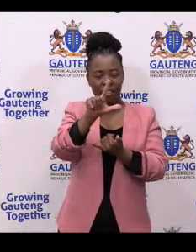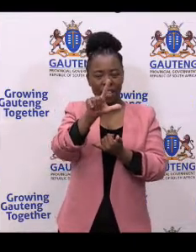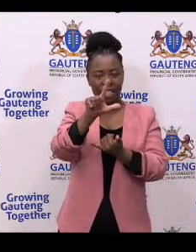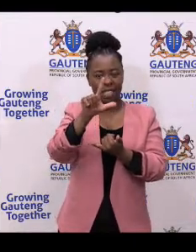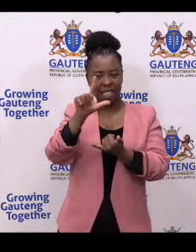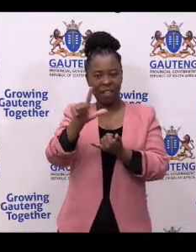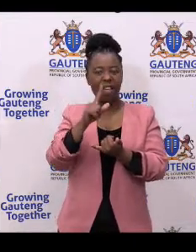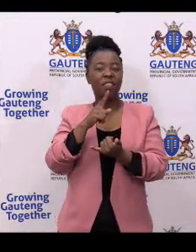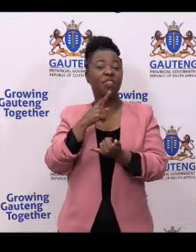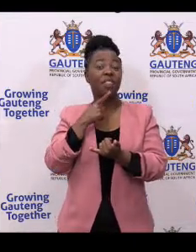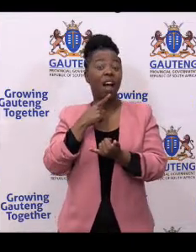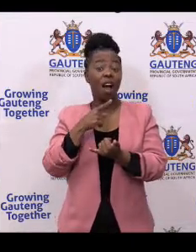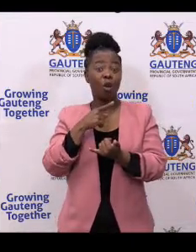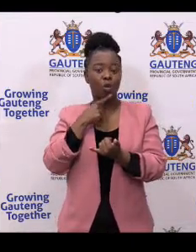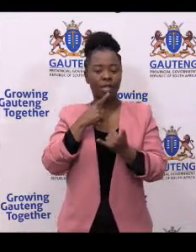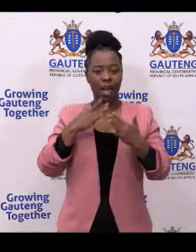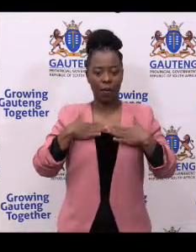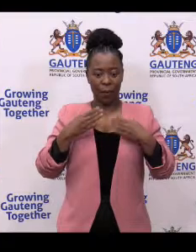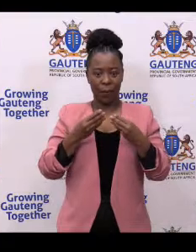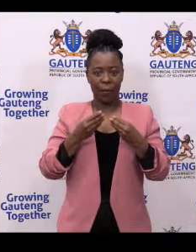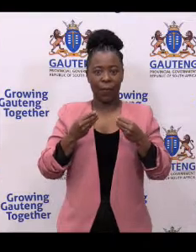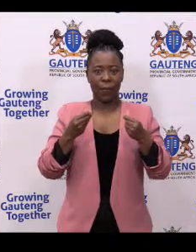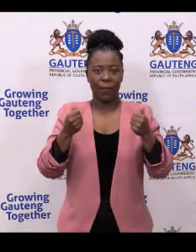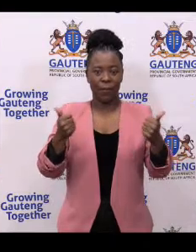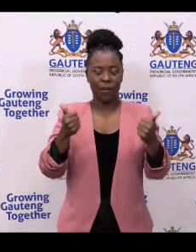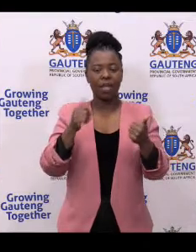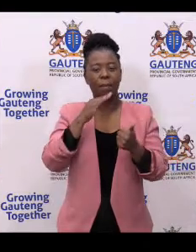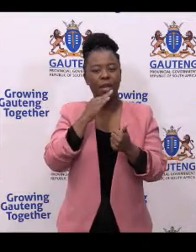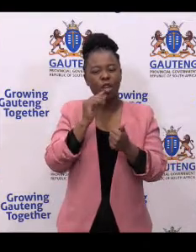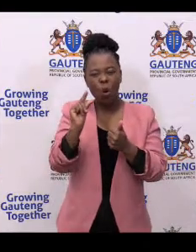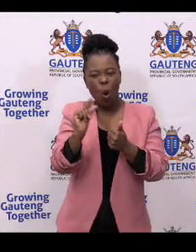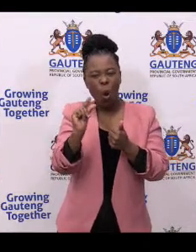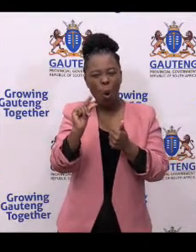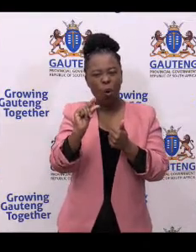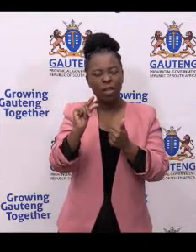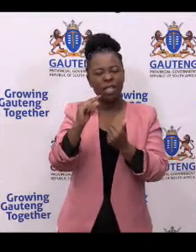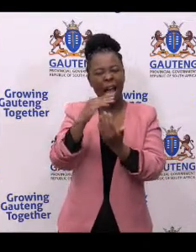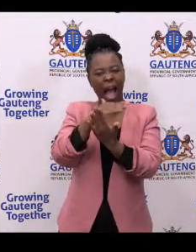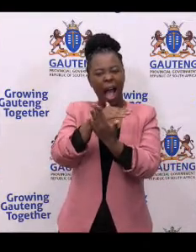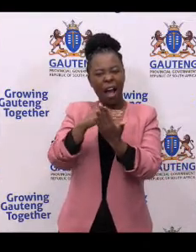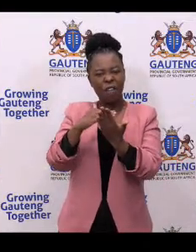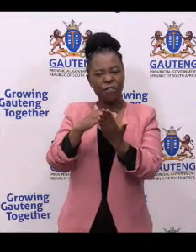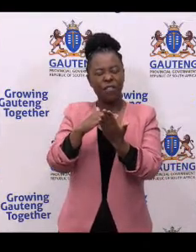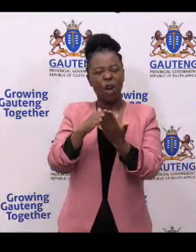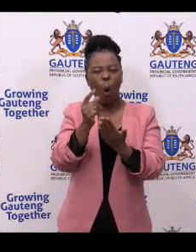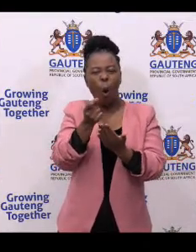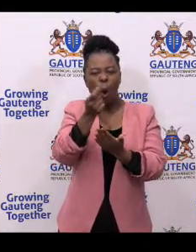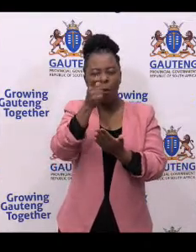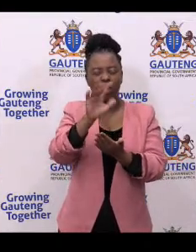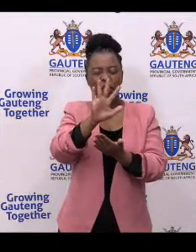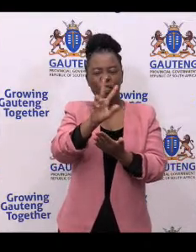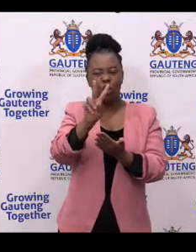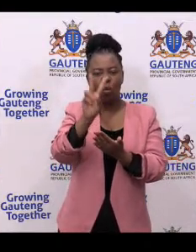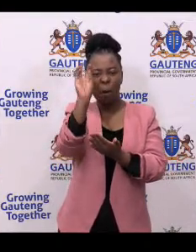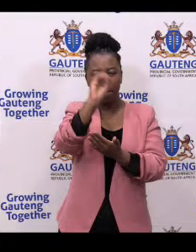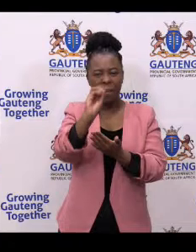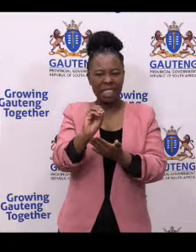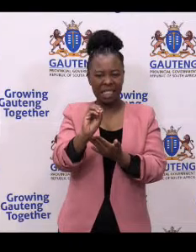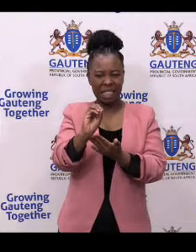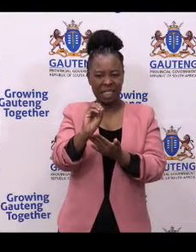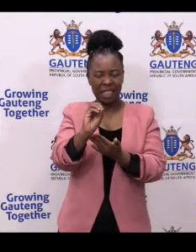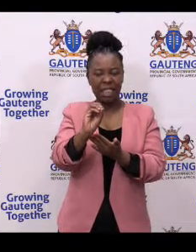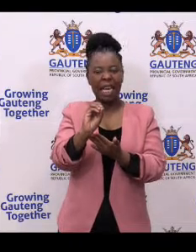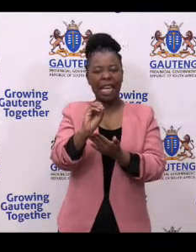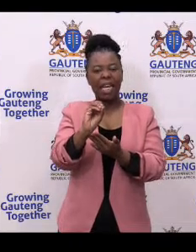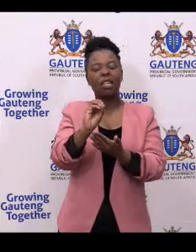77,000 recoveries, which is closer to our half, almost 52% of all the